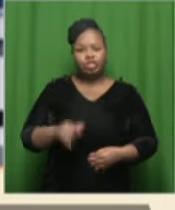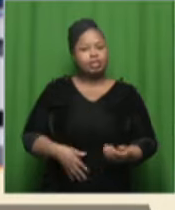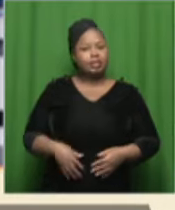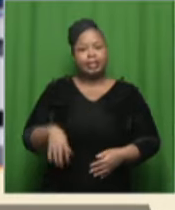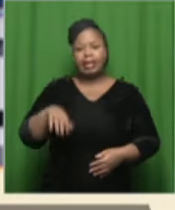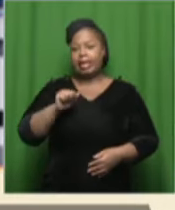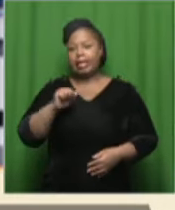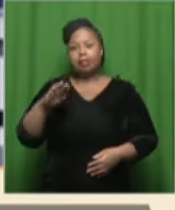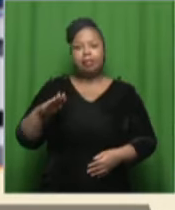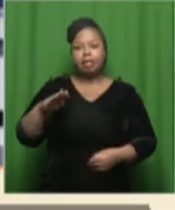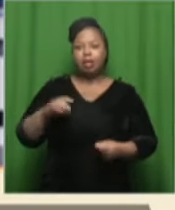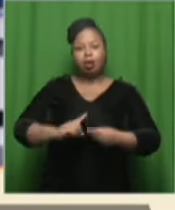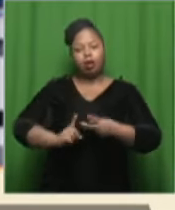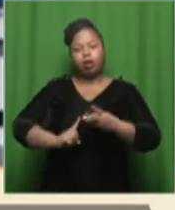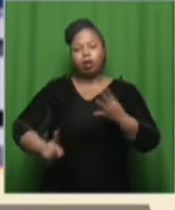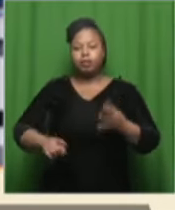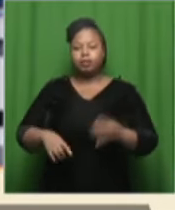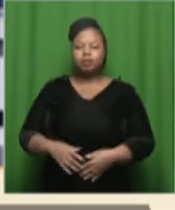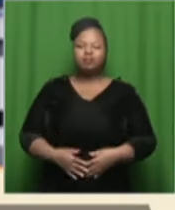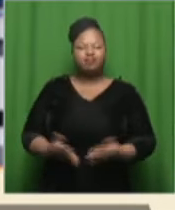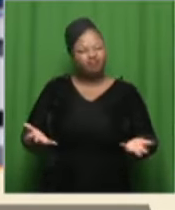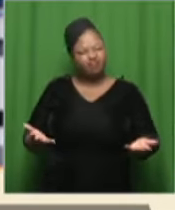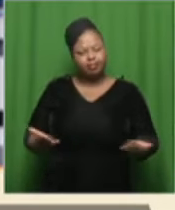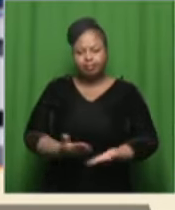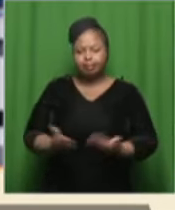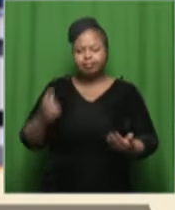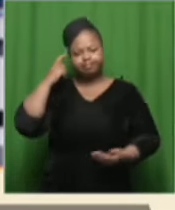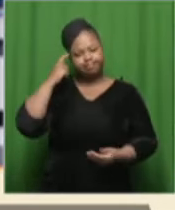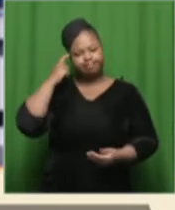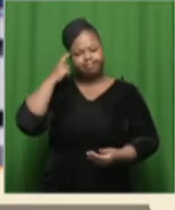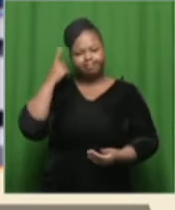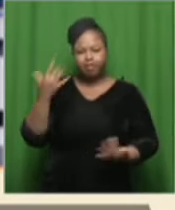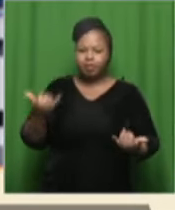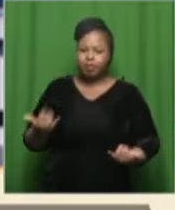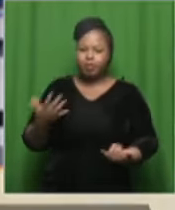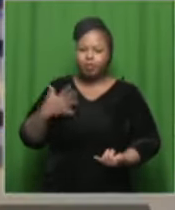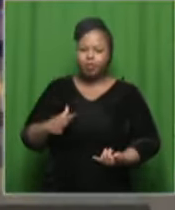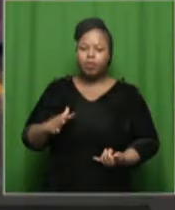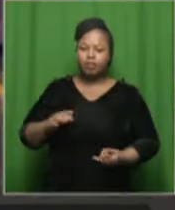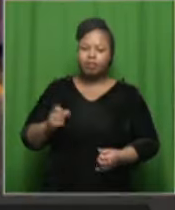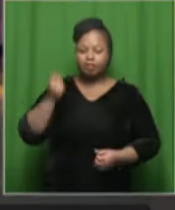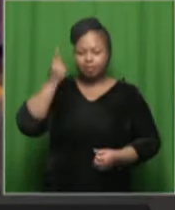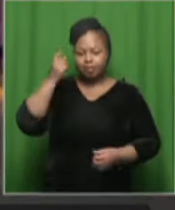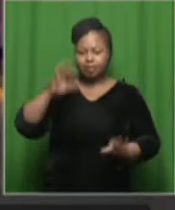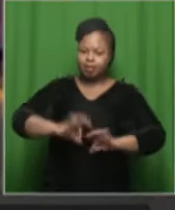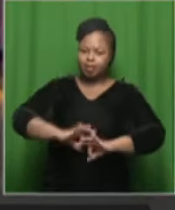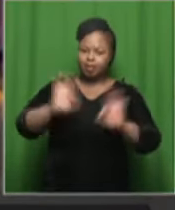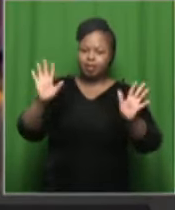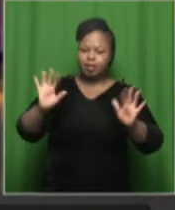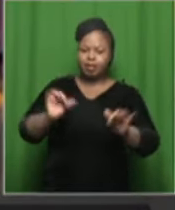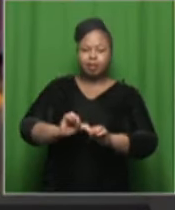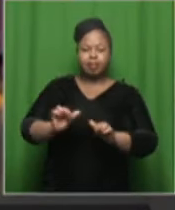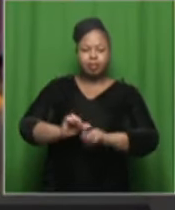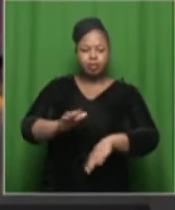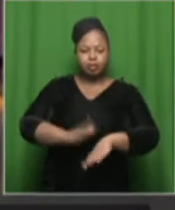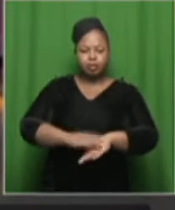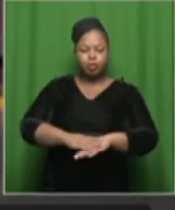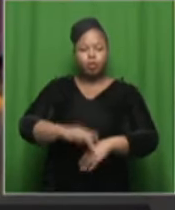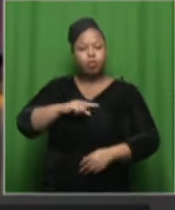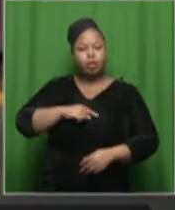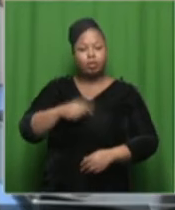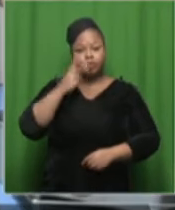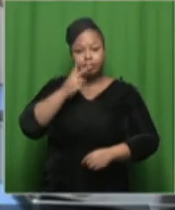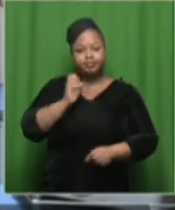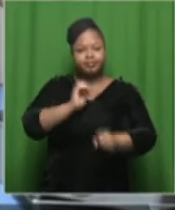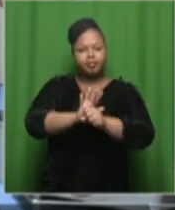B? What is the difference? Just some of the questions that we are aiming to understand a little bit better, just because we're looking at the